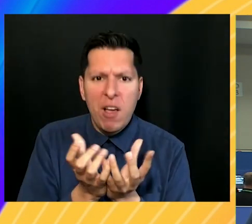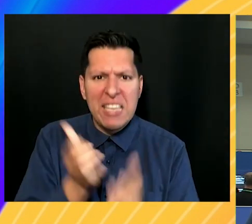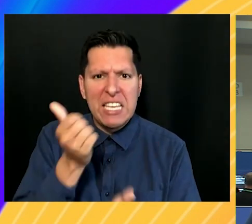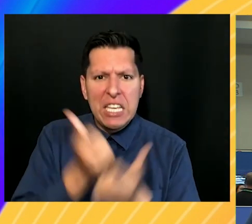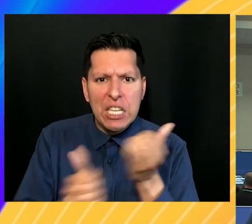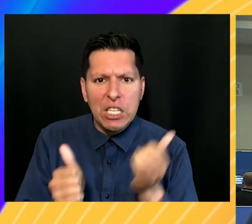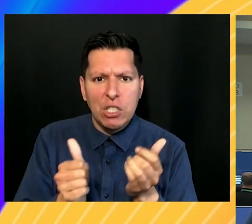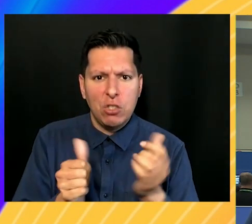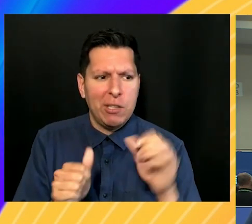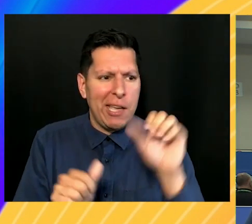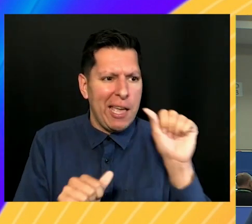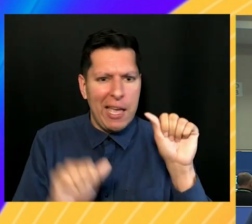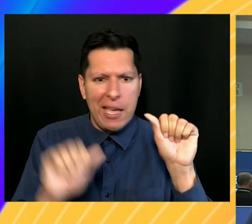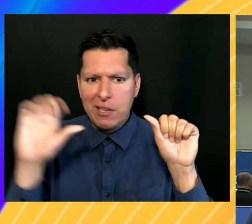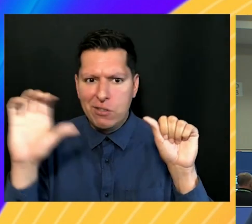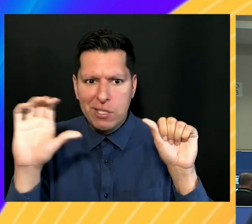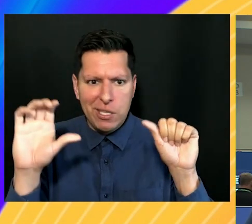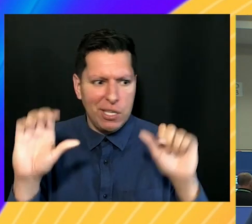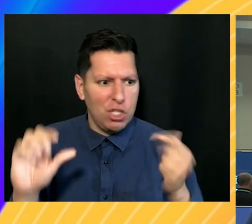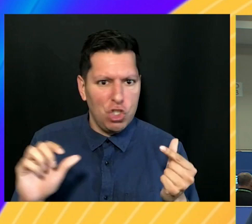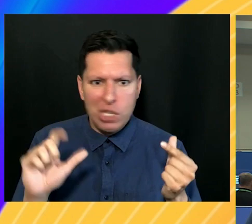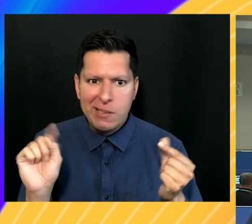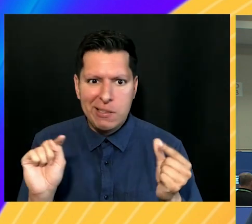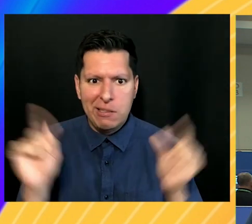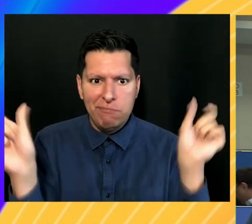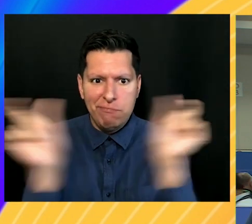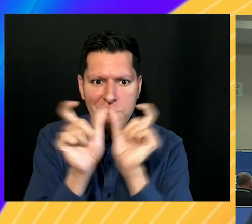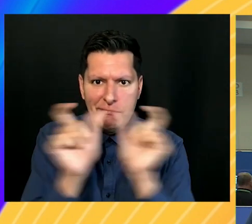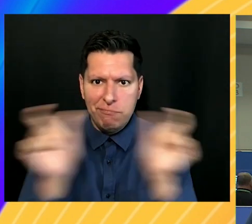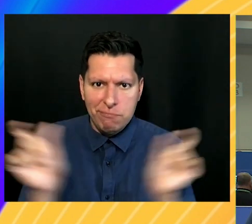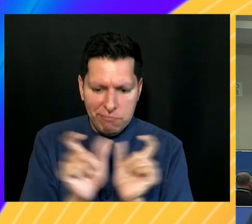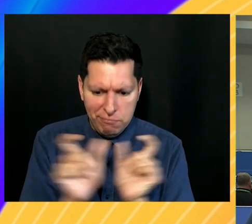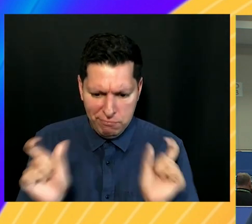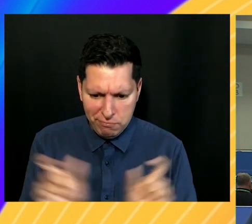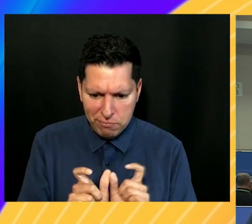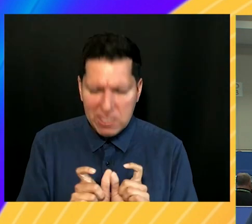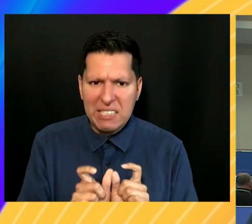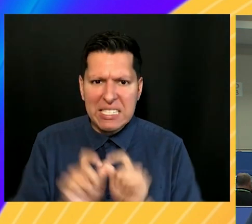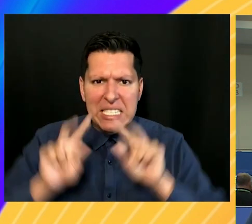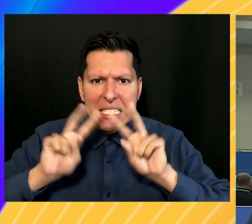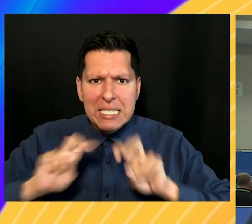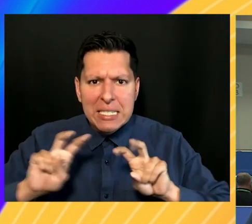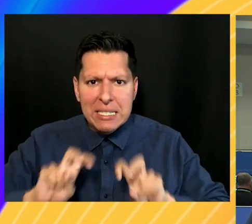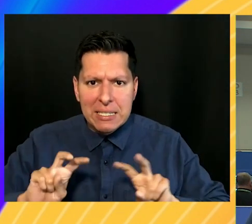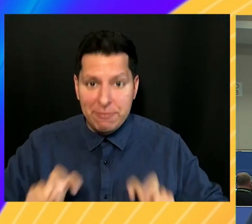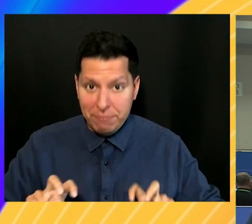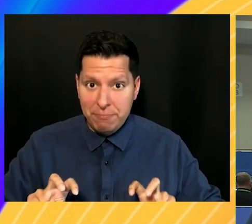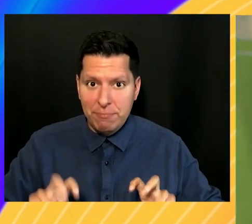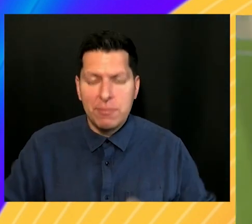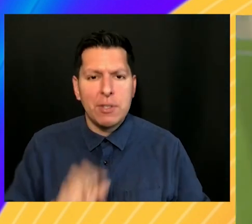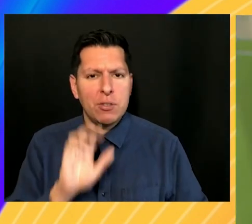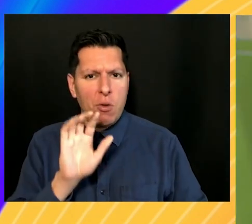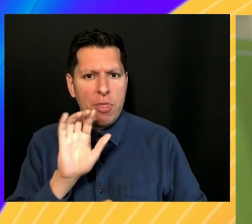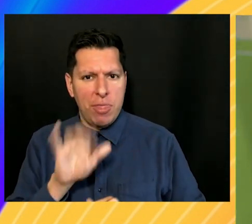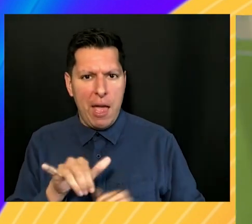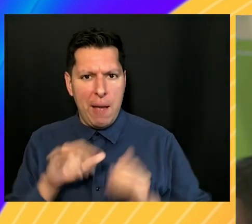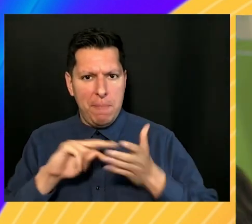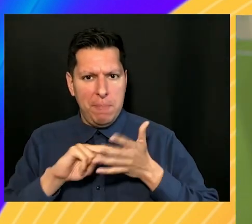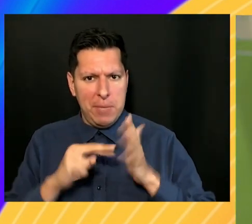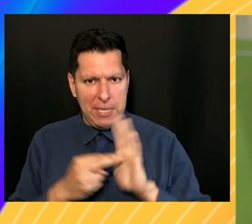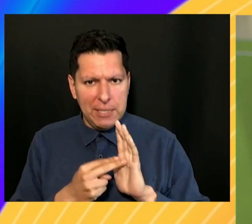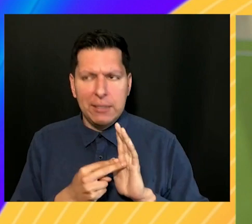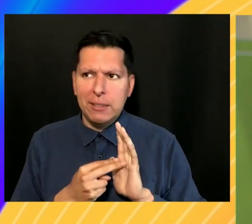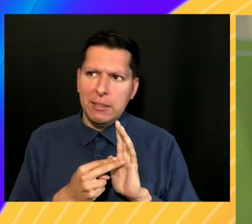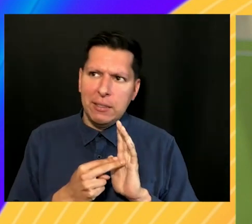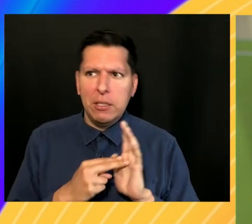of their cells contains. And to do that, and just to give you a little bit of, I guess